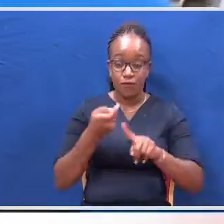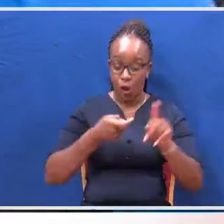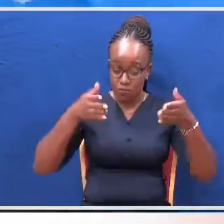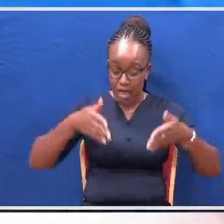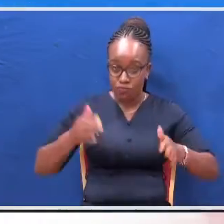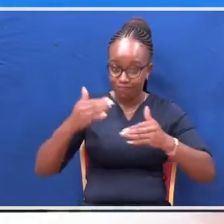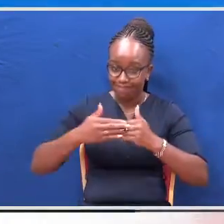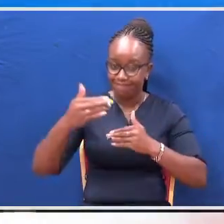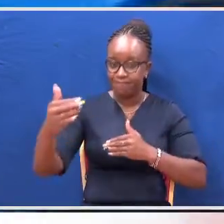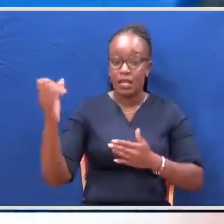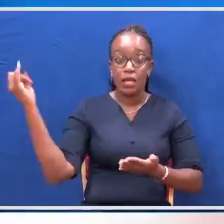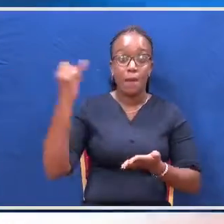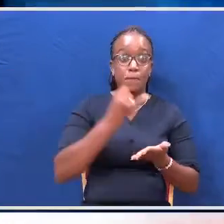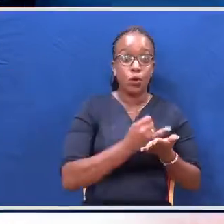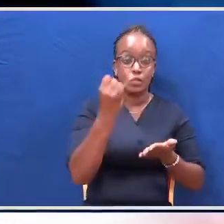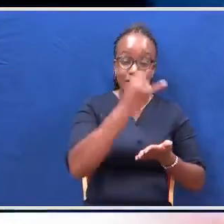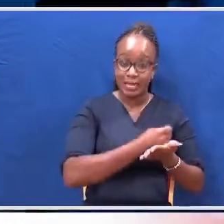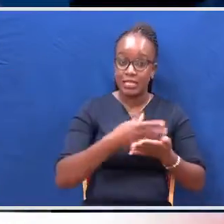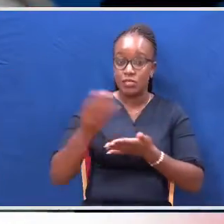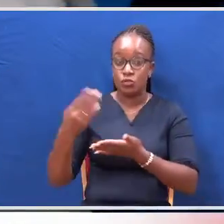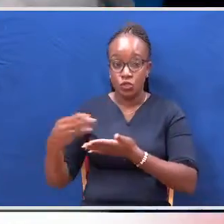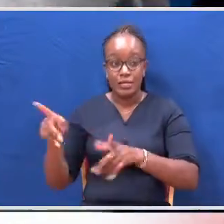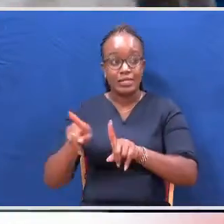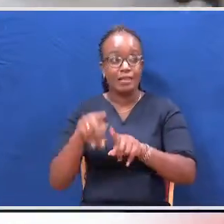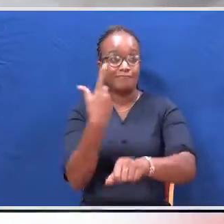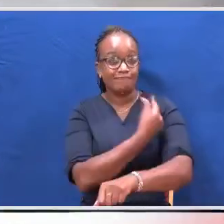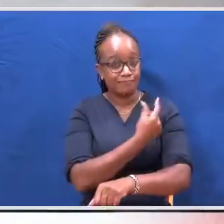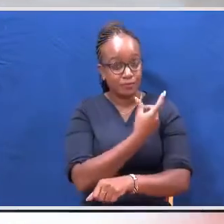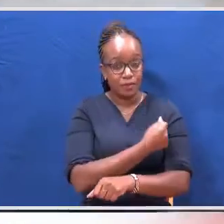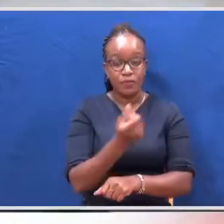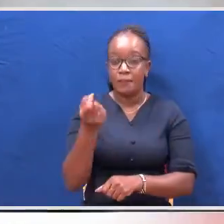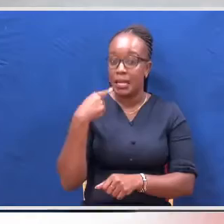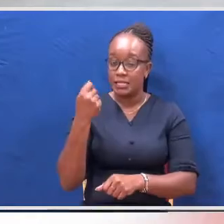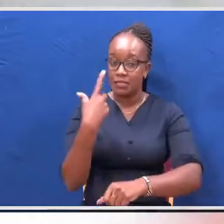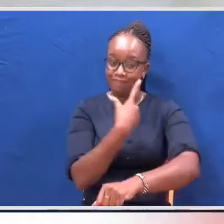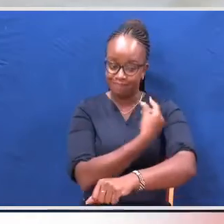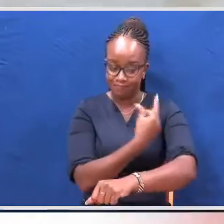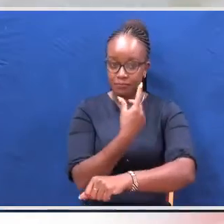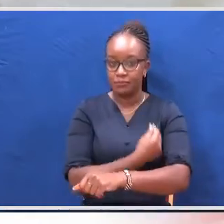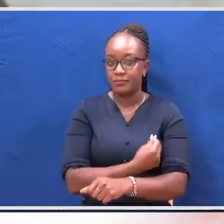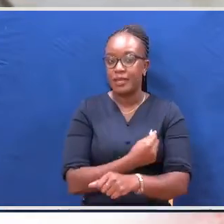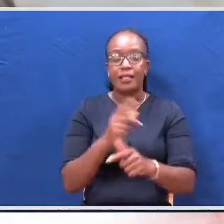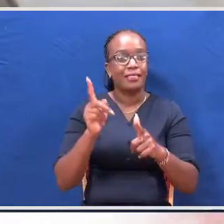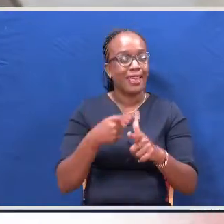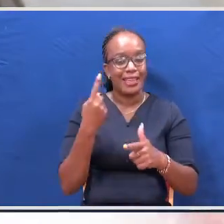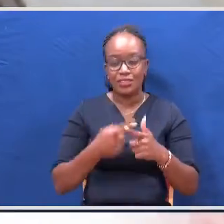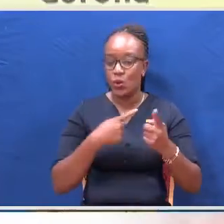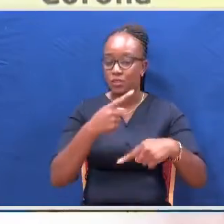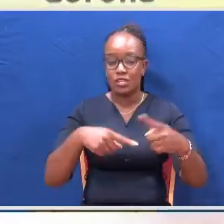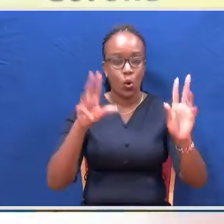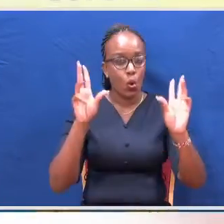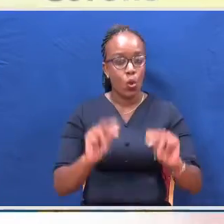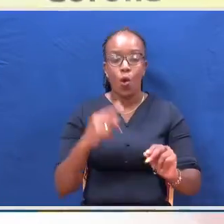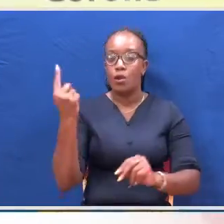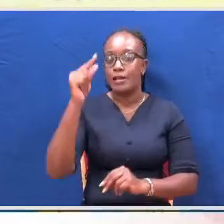the importation, distribution and administration of the vaccine remains solely in the hands of the government.